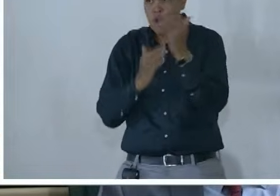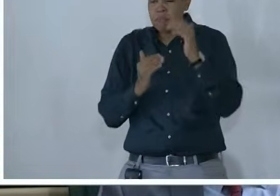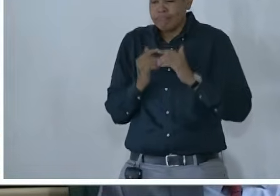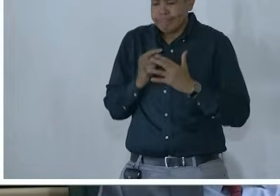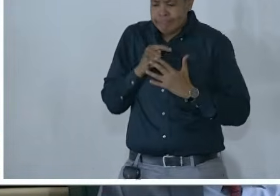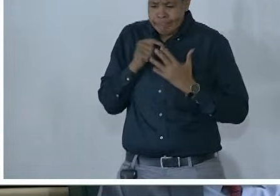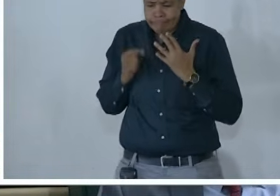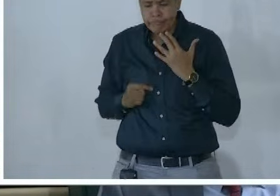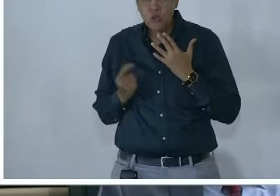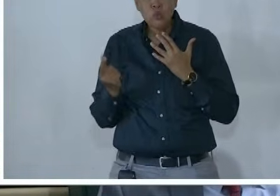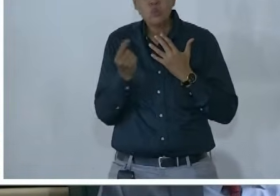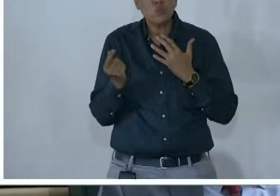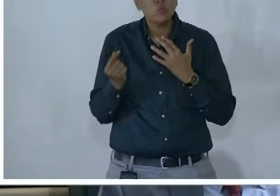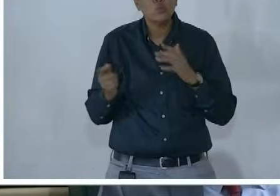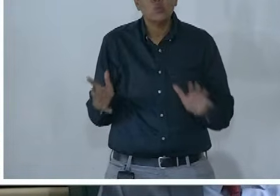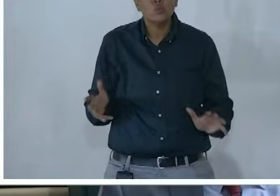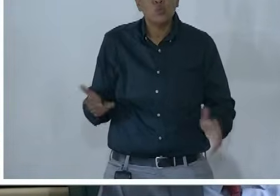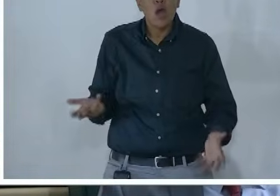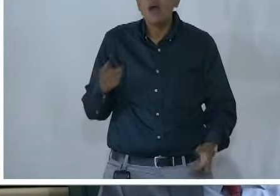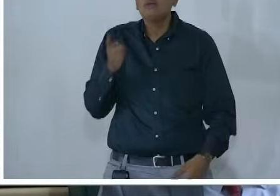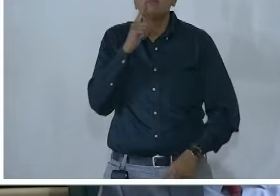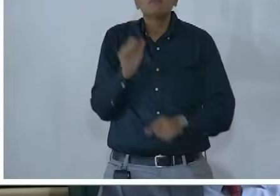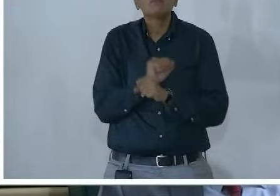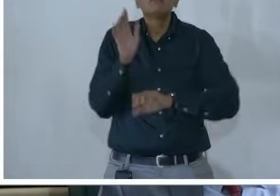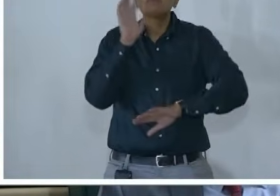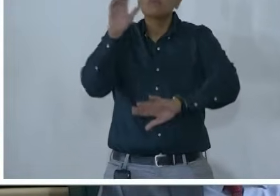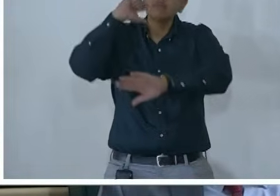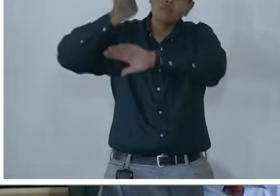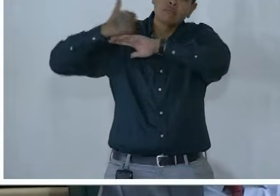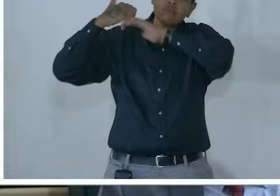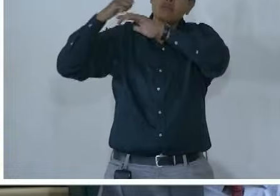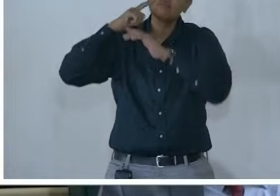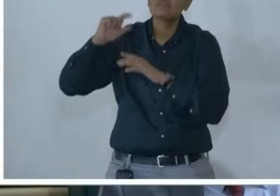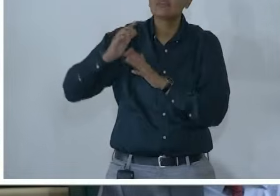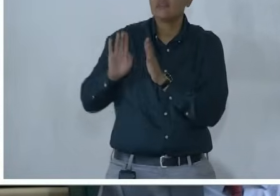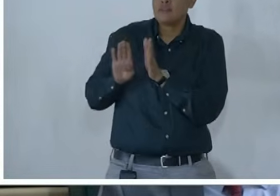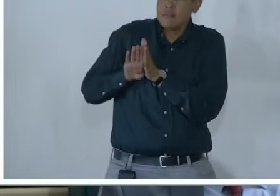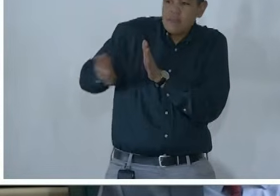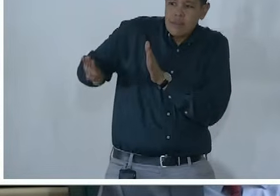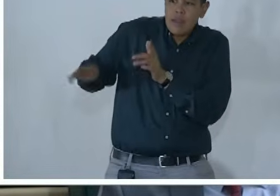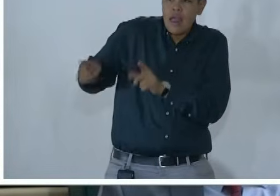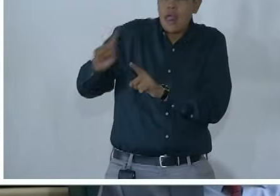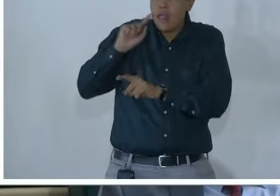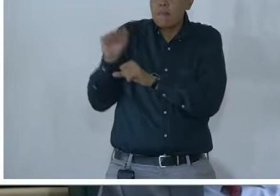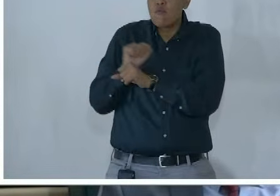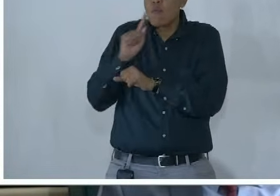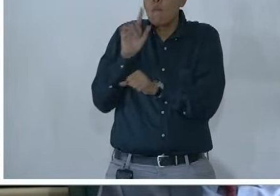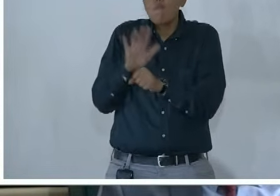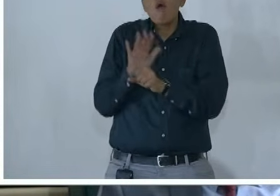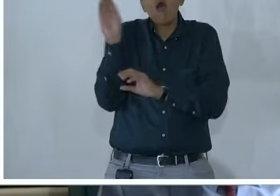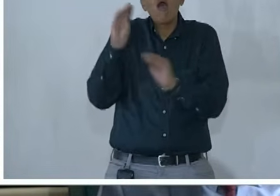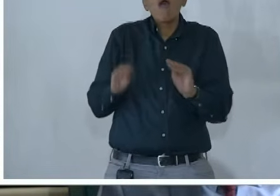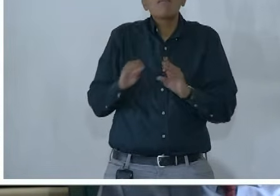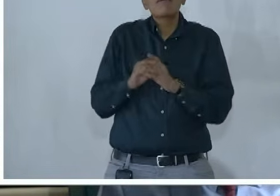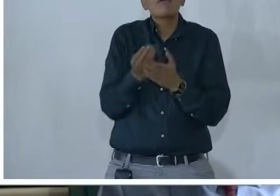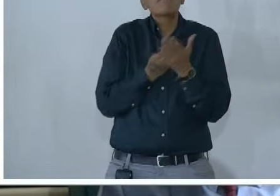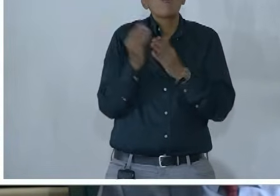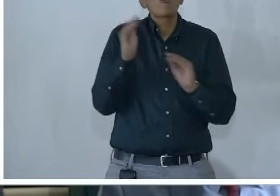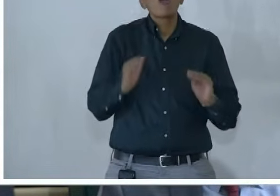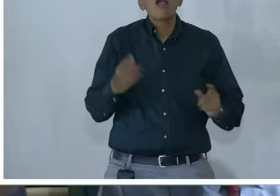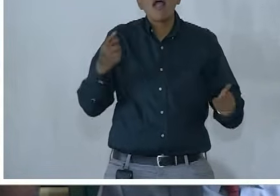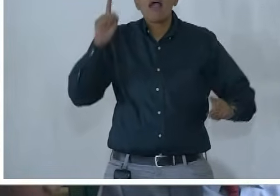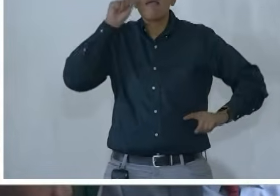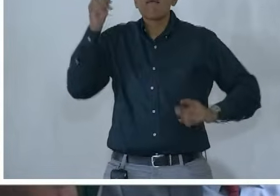steps to implement the set-aside that was promised in the budget